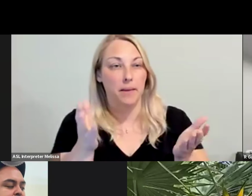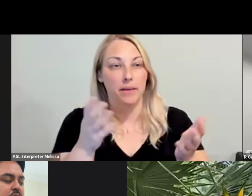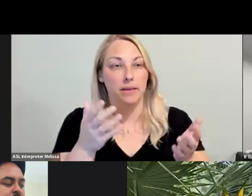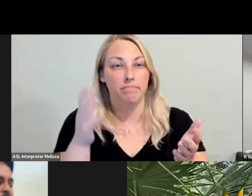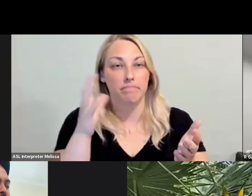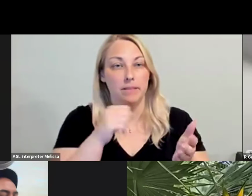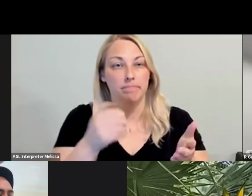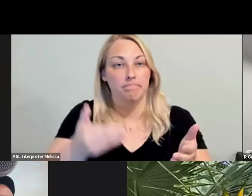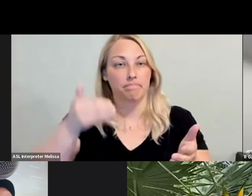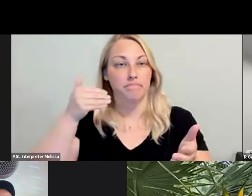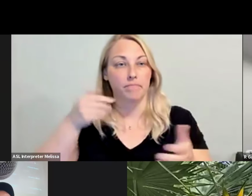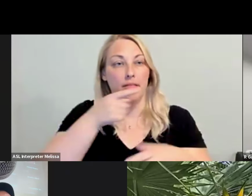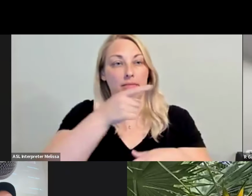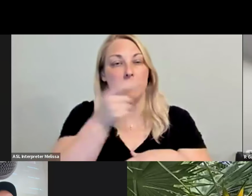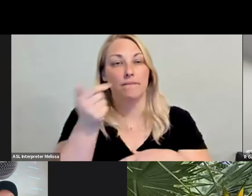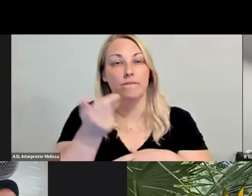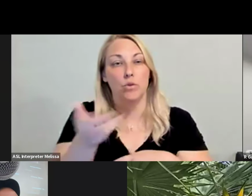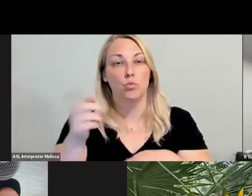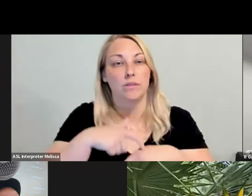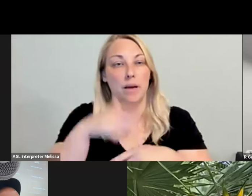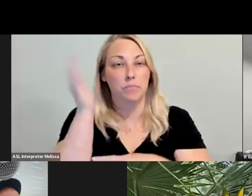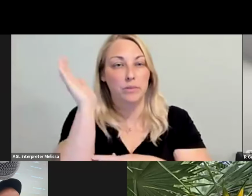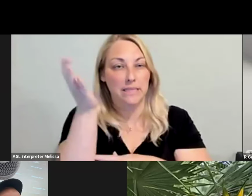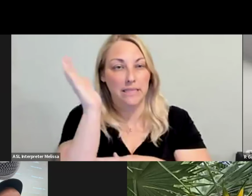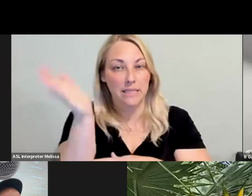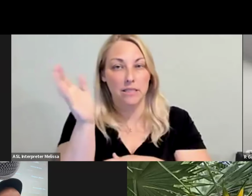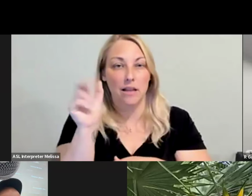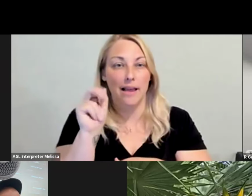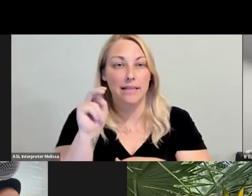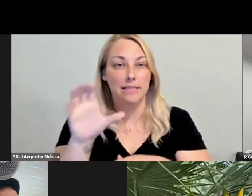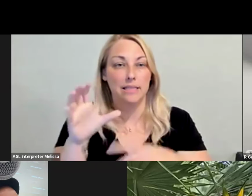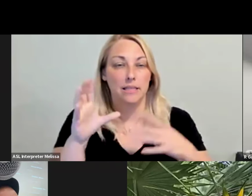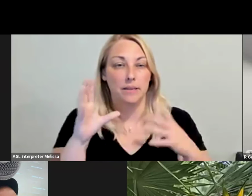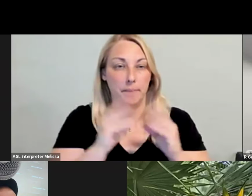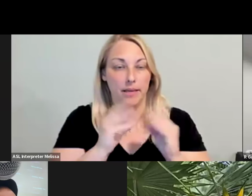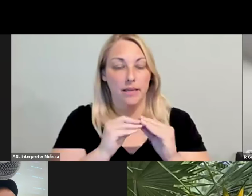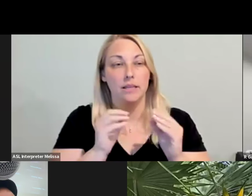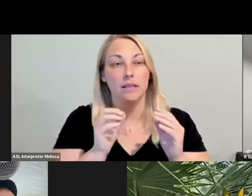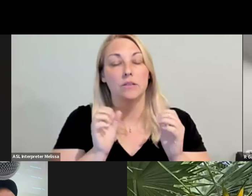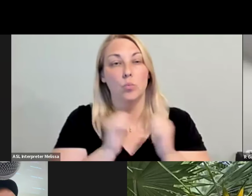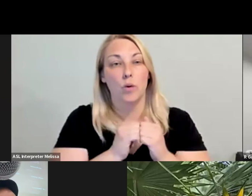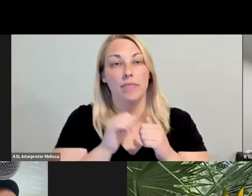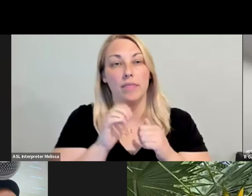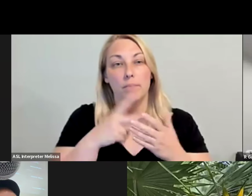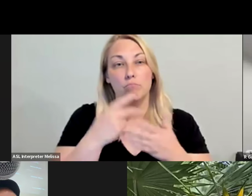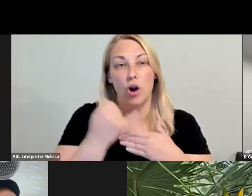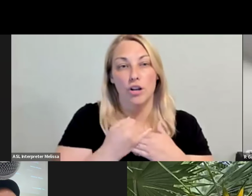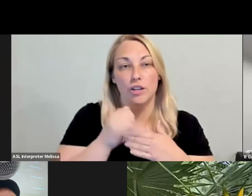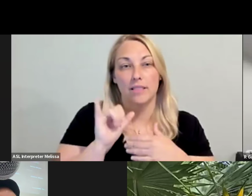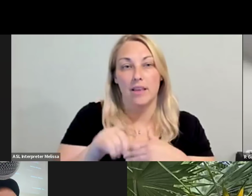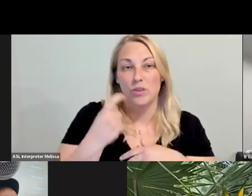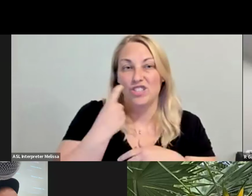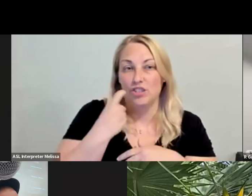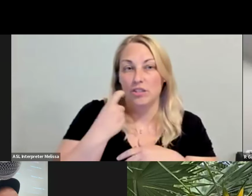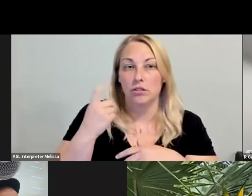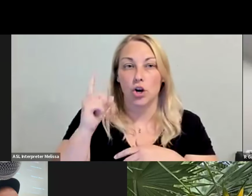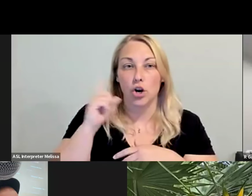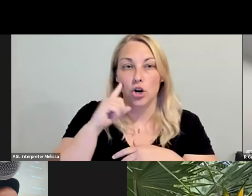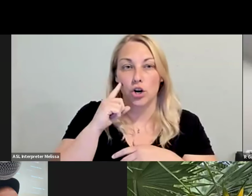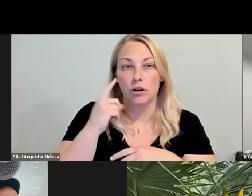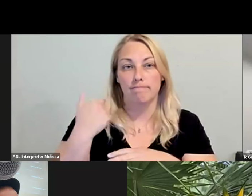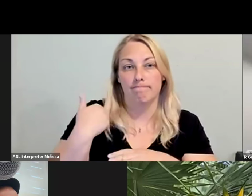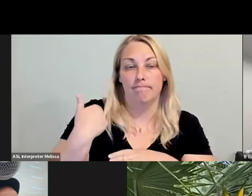these folks have presented a few times with us alongside with the project that Ms. Moldenhauer presented earlier tonight. I will